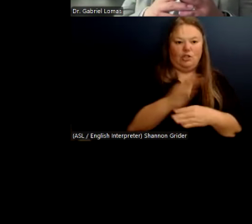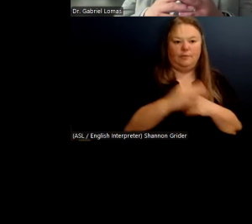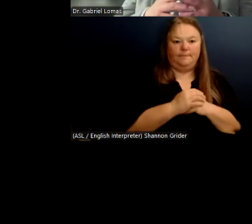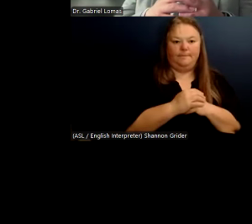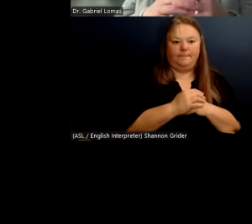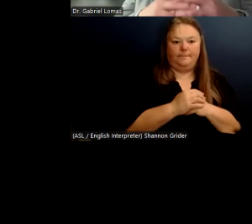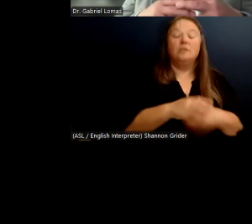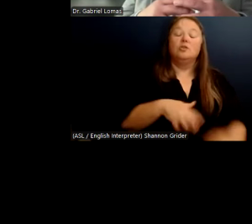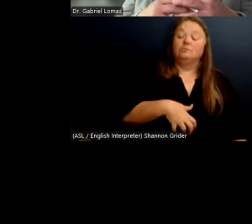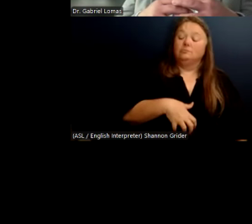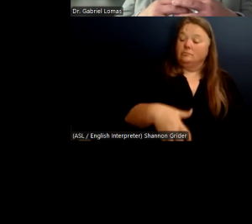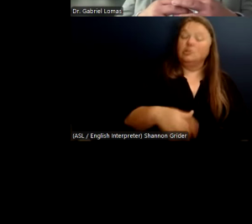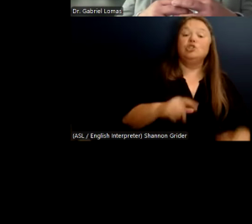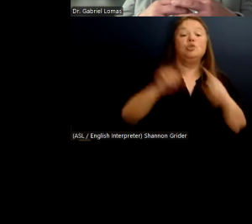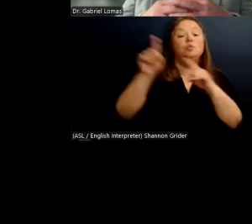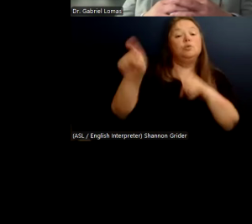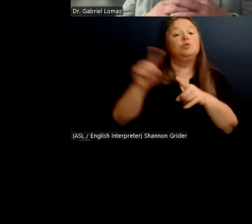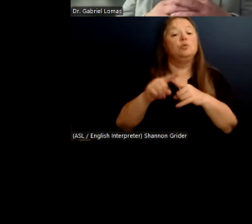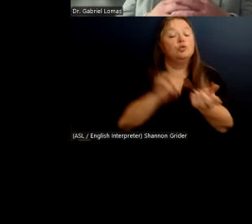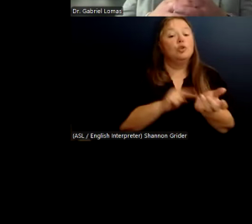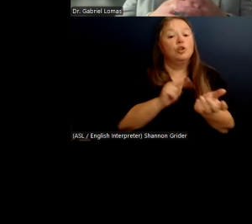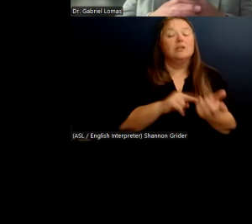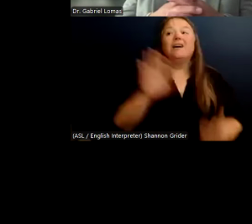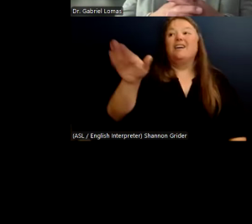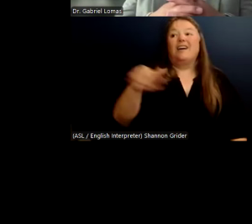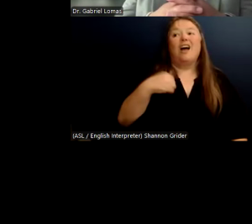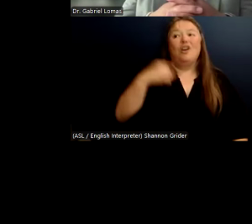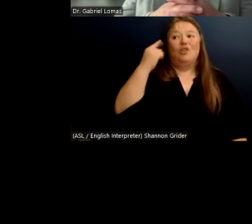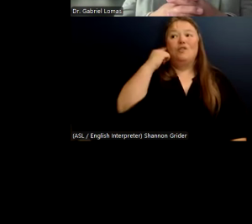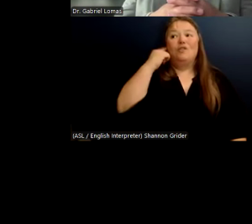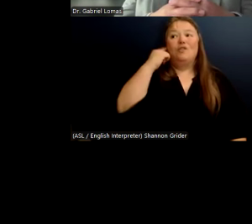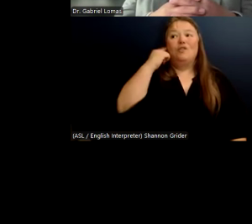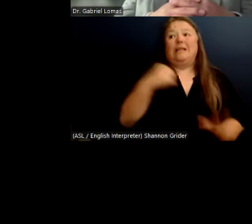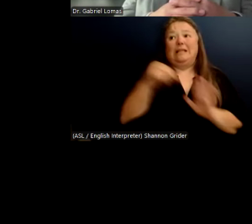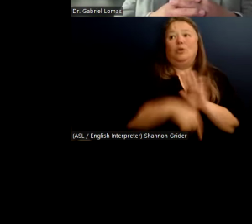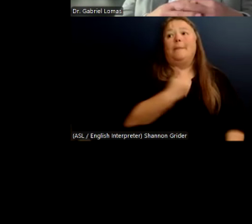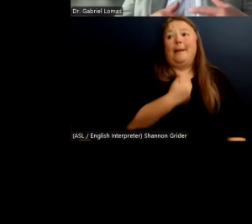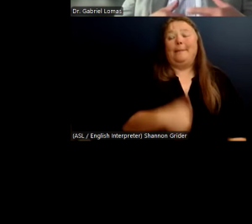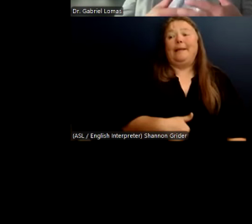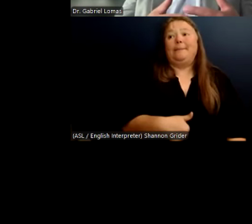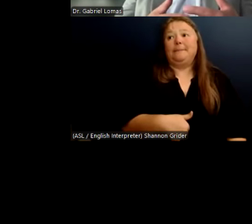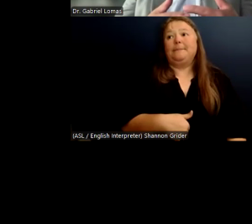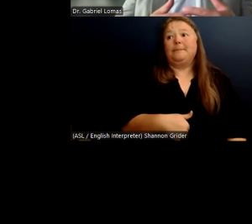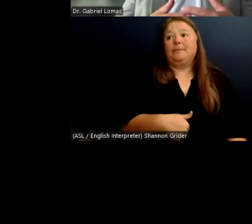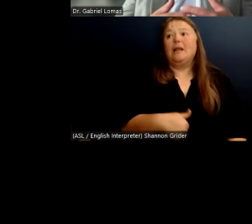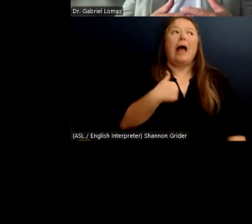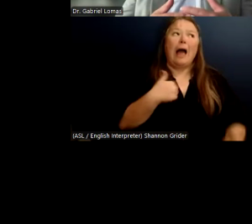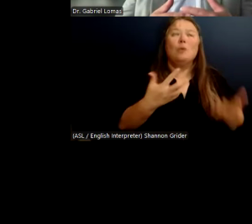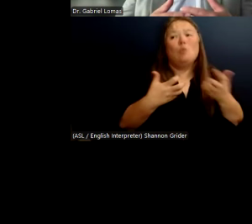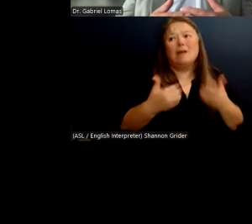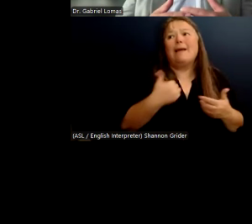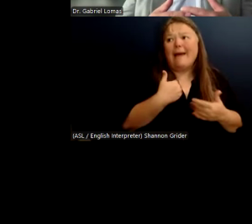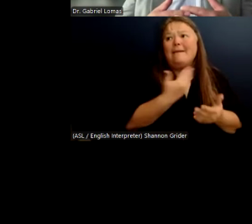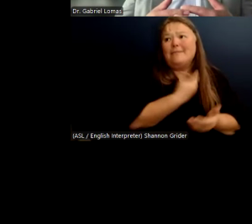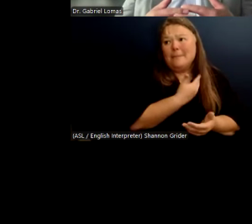reported to the nurse that she heard voices that told her to kill her baby. She told the nurse that she wants to have the baby, but she wants